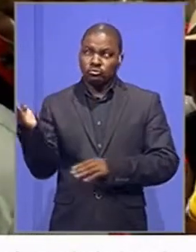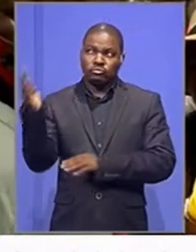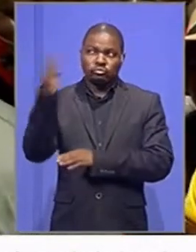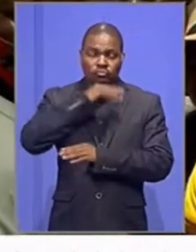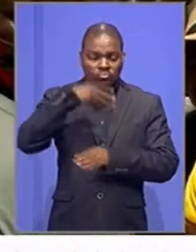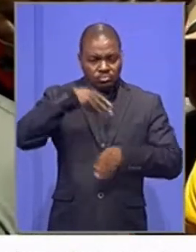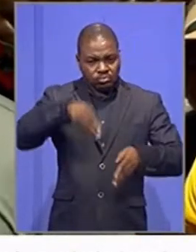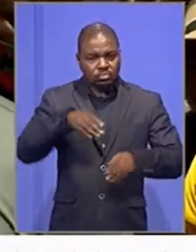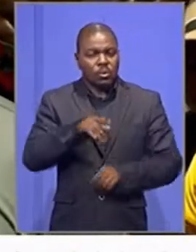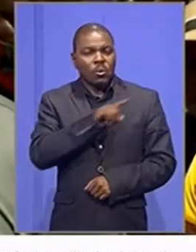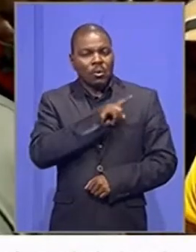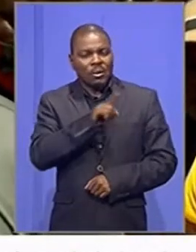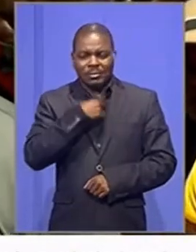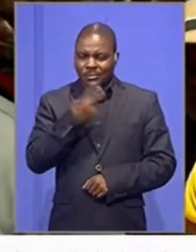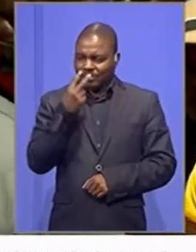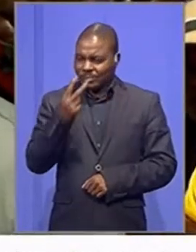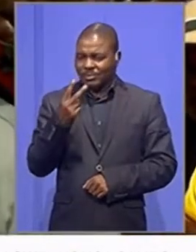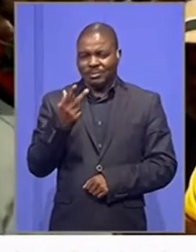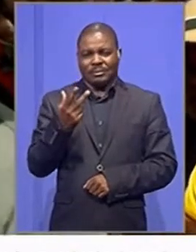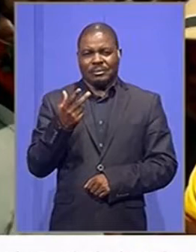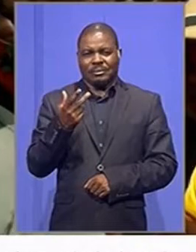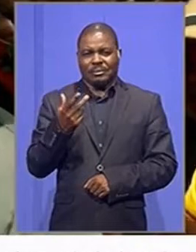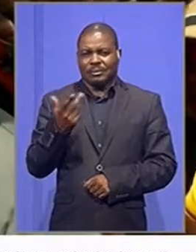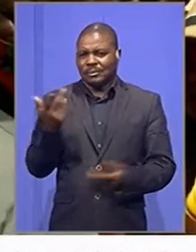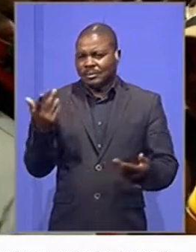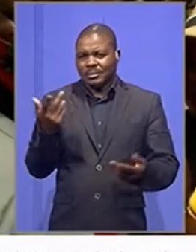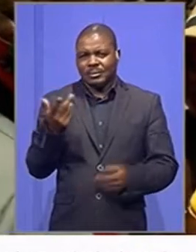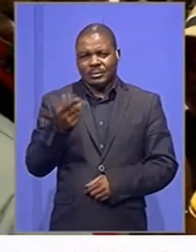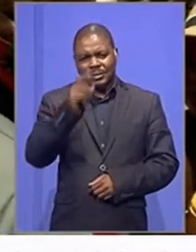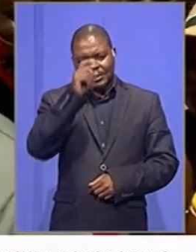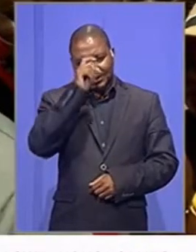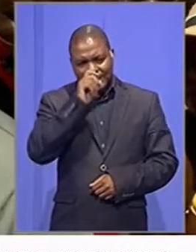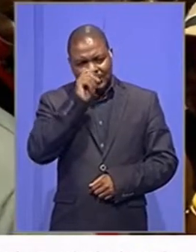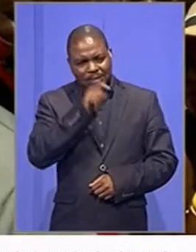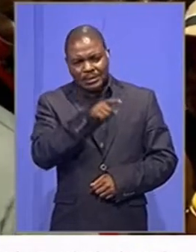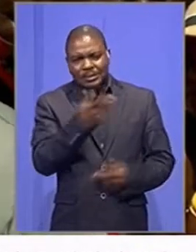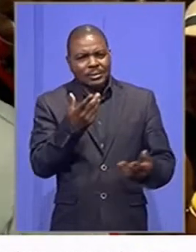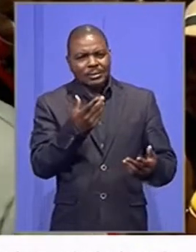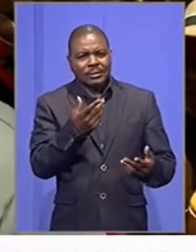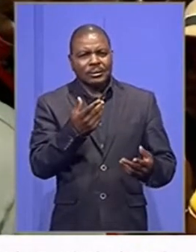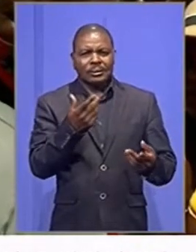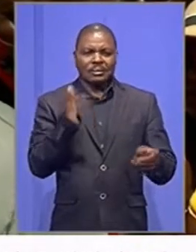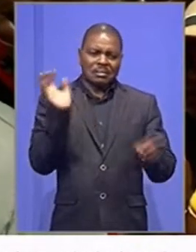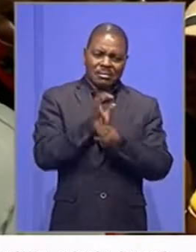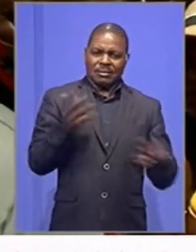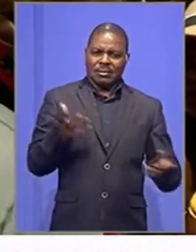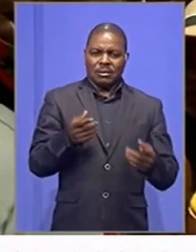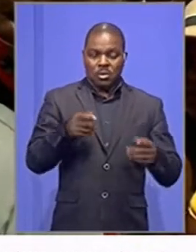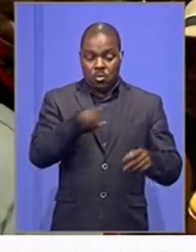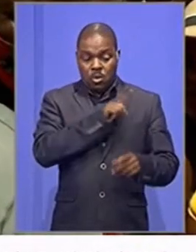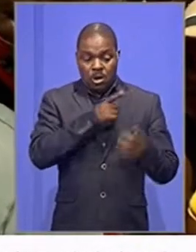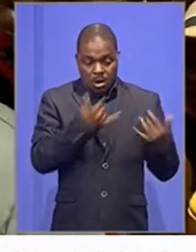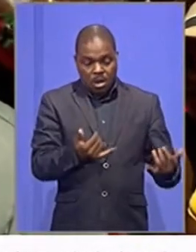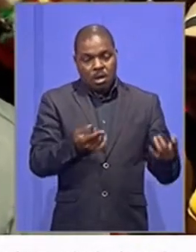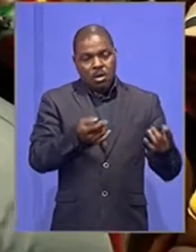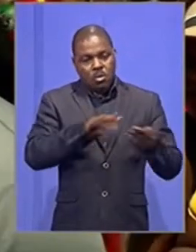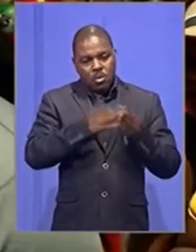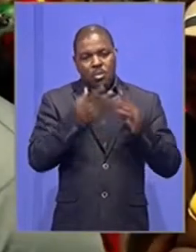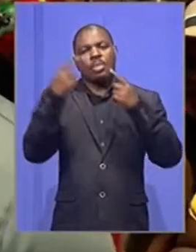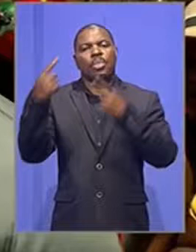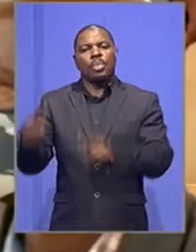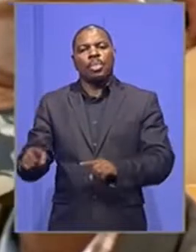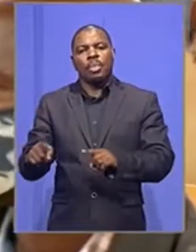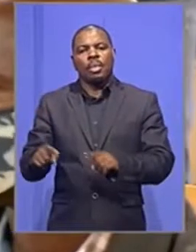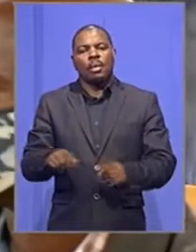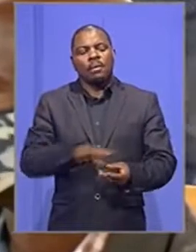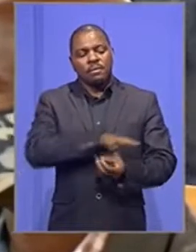the touch that we have concerning our sister and the late sister and Bosi. That's why we are here as a community at large. We are crying with the